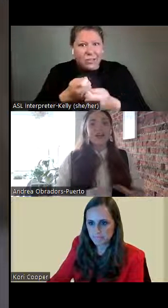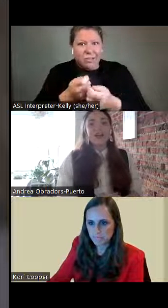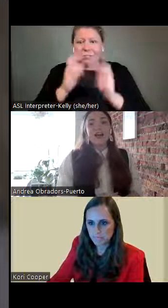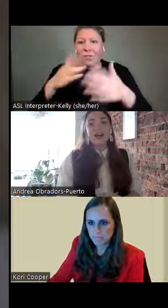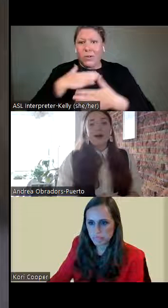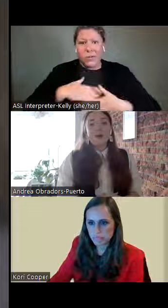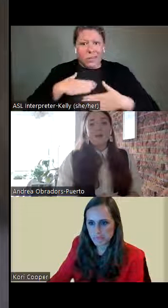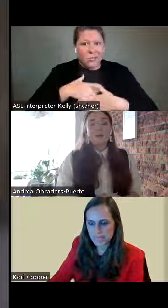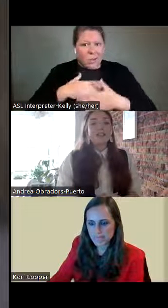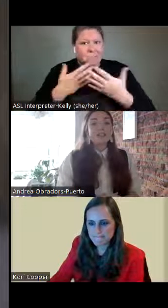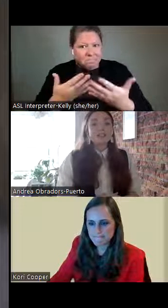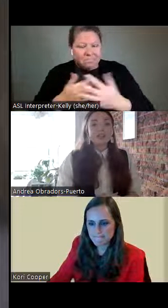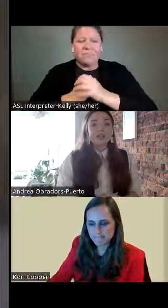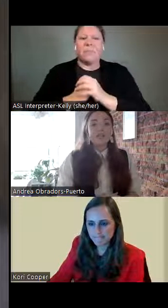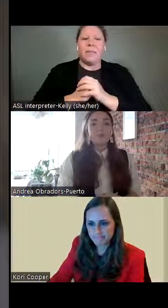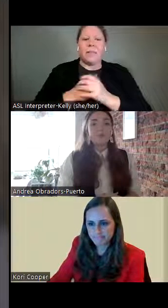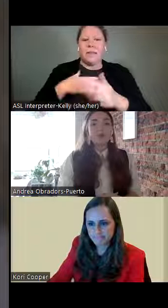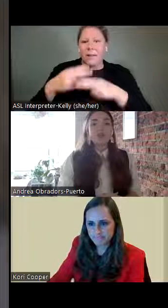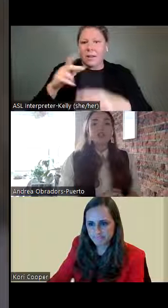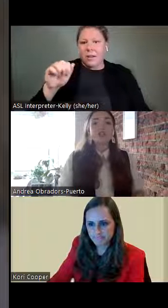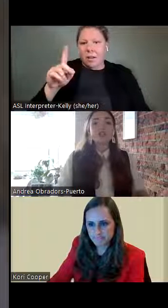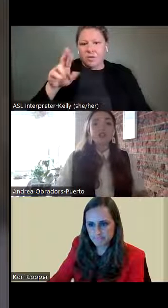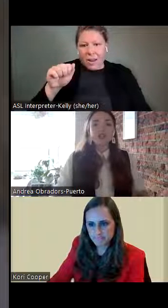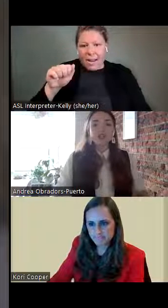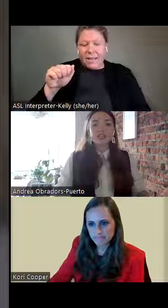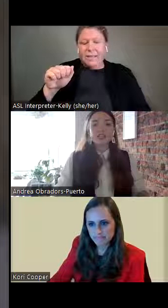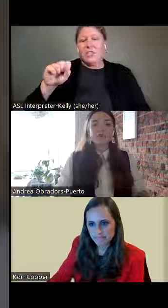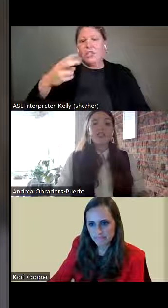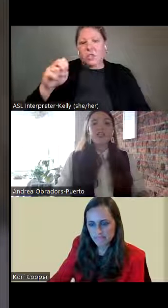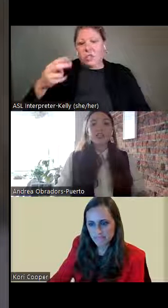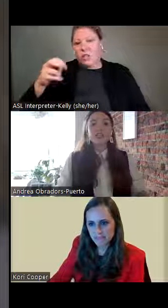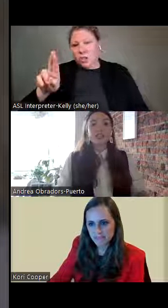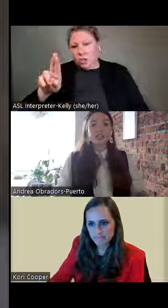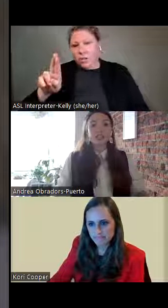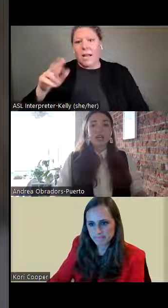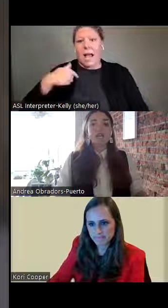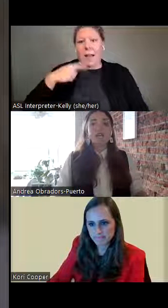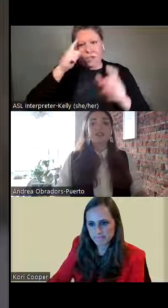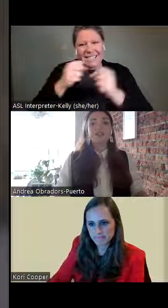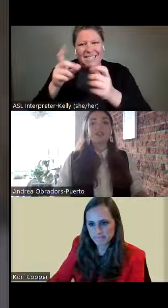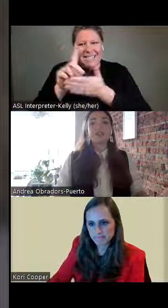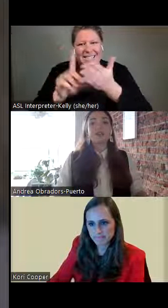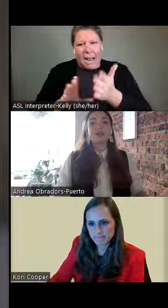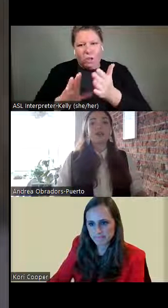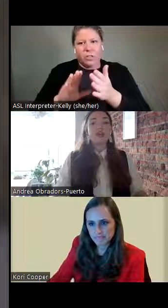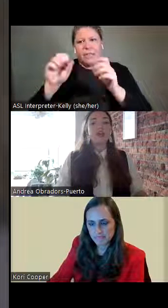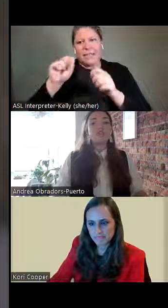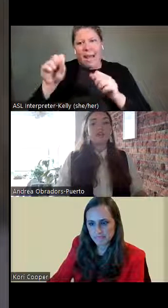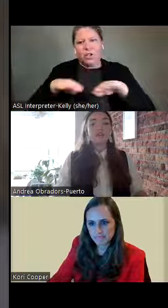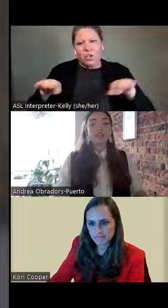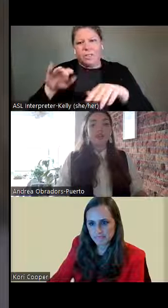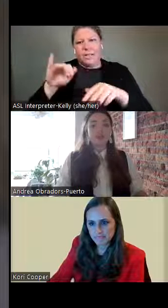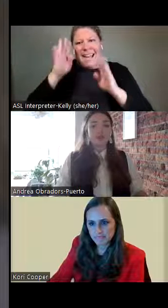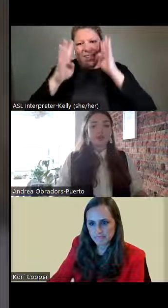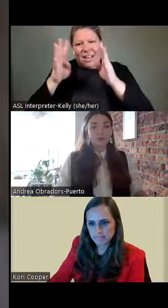far. My name is Andrea. My pronouns are she, her, hers, and I'm a strategic designer at Seattle Children's Innovation Team and